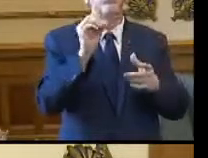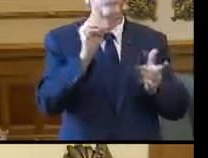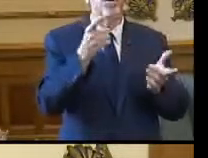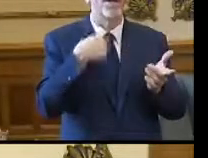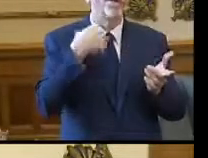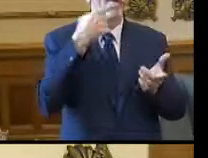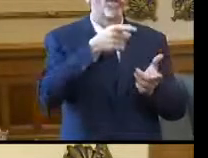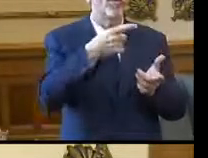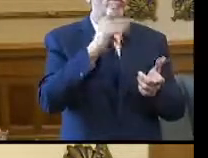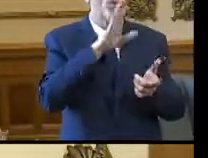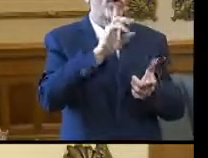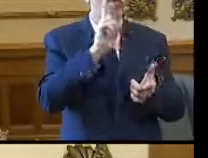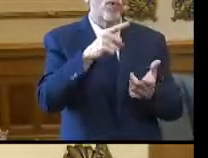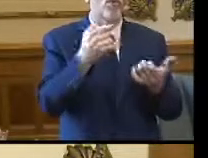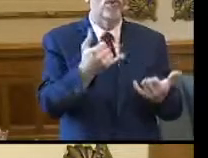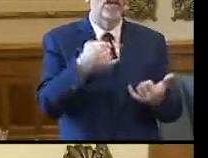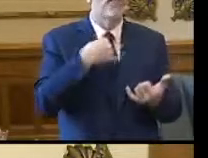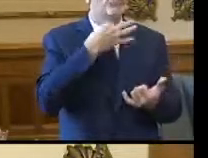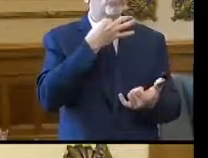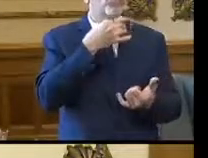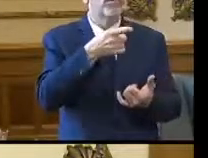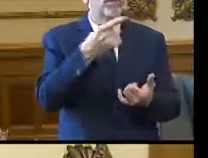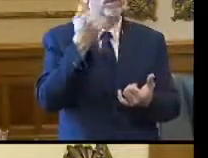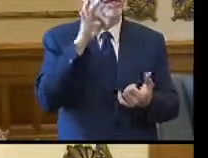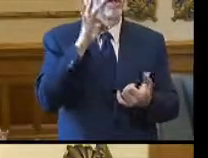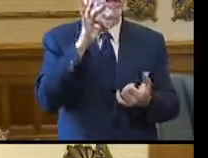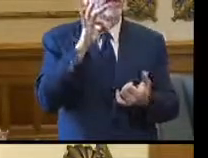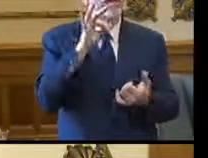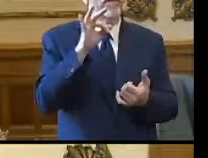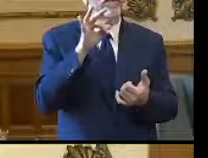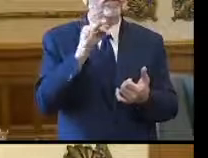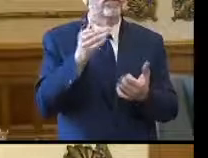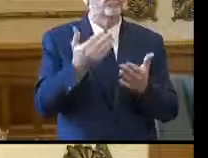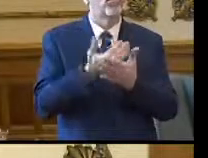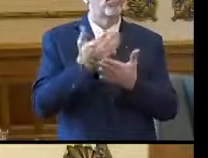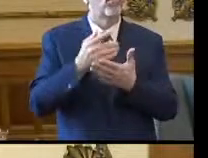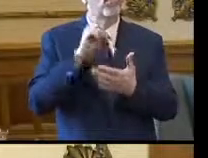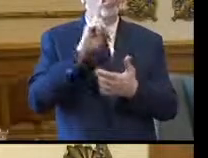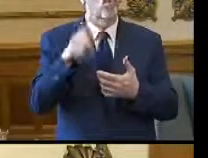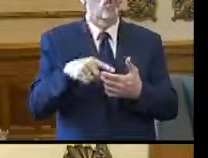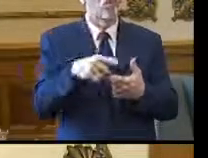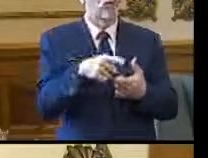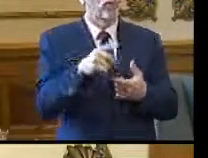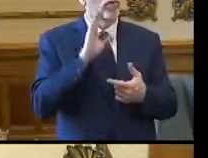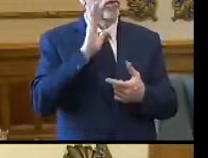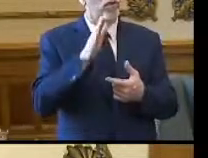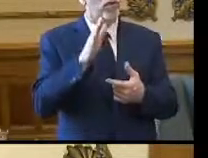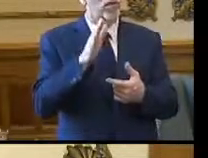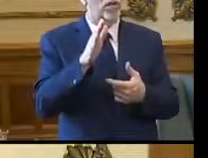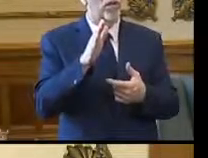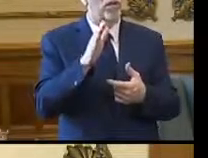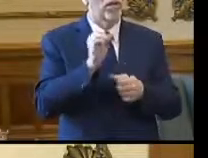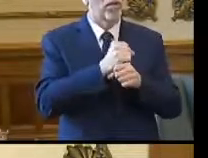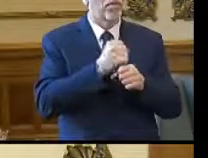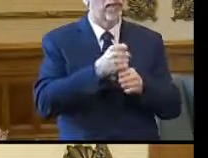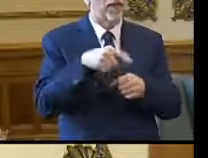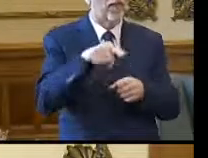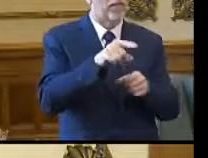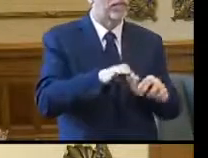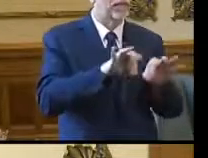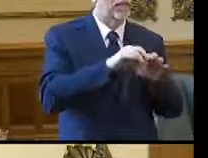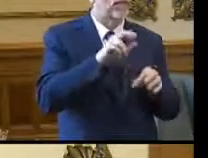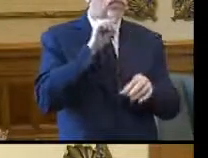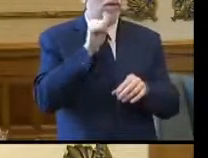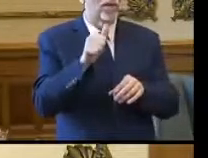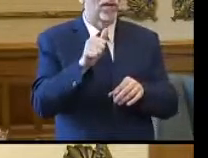released a new executive order today, but I was curious if the new executive order would make them essential or